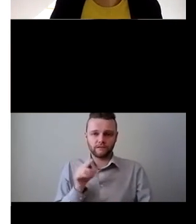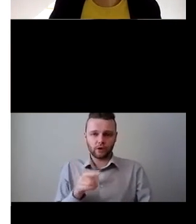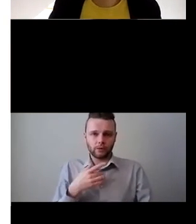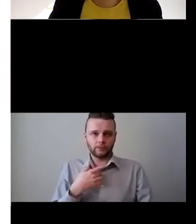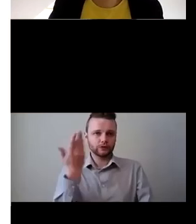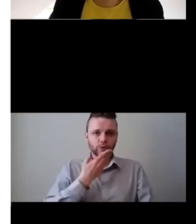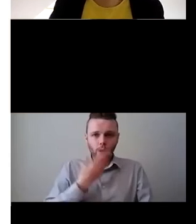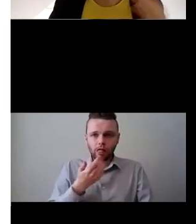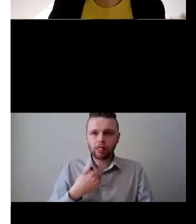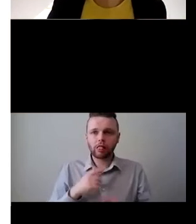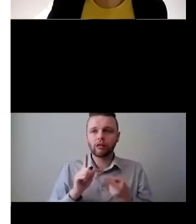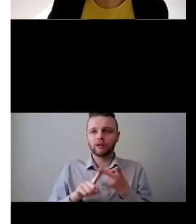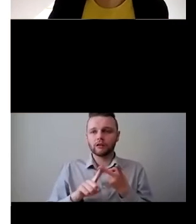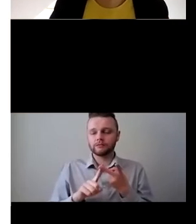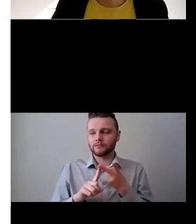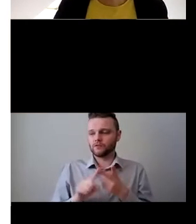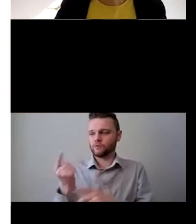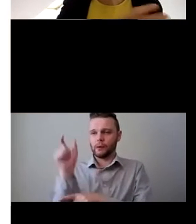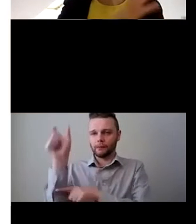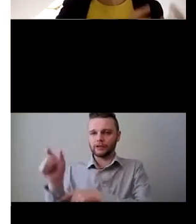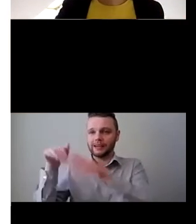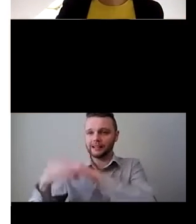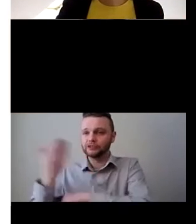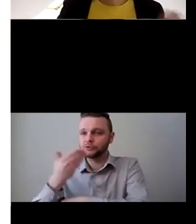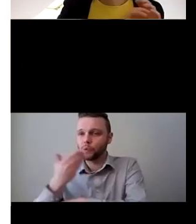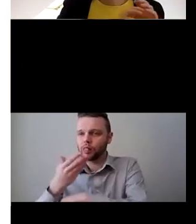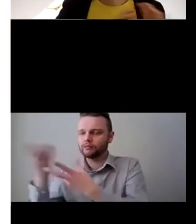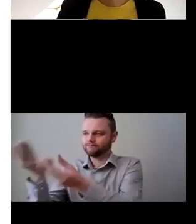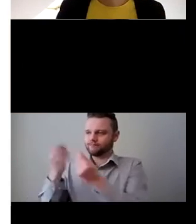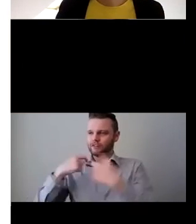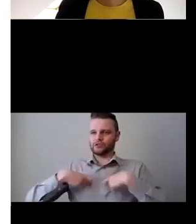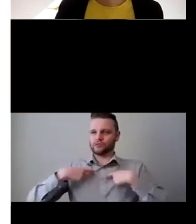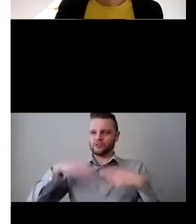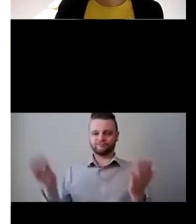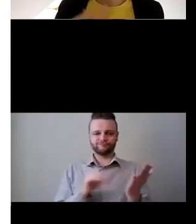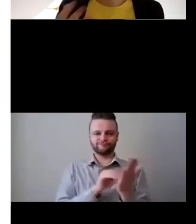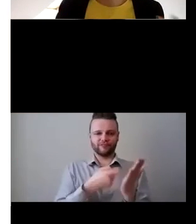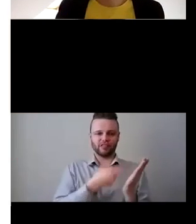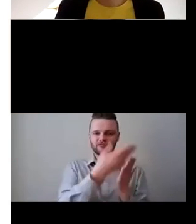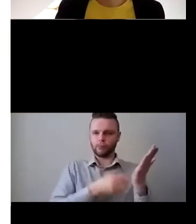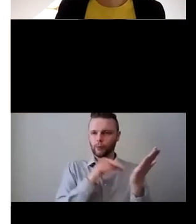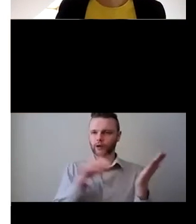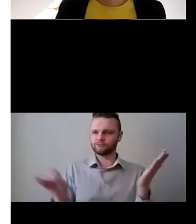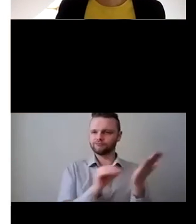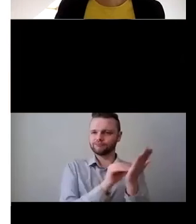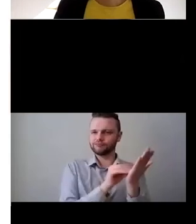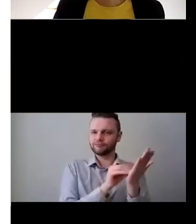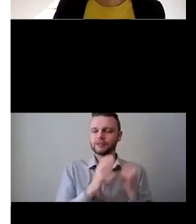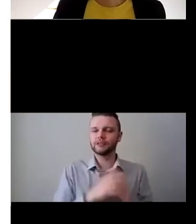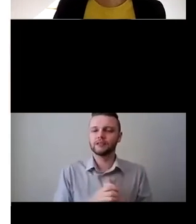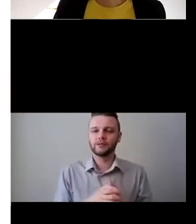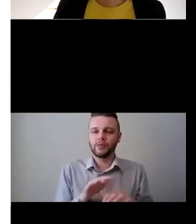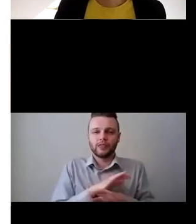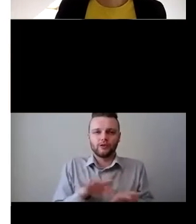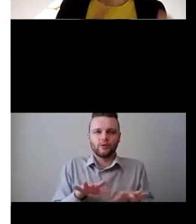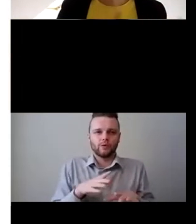school, from one person in the school, which then the social worker would just put into their report without any citation